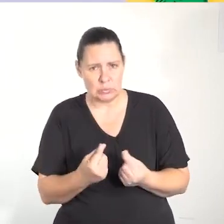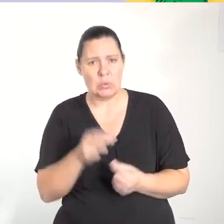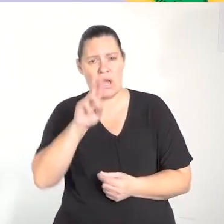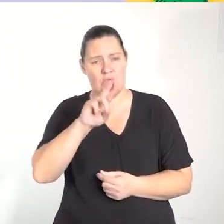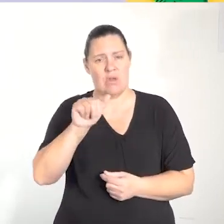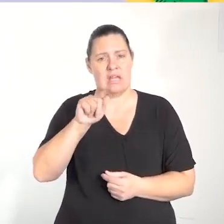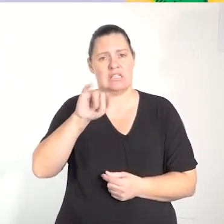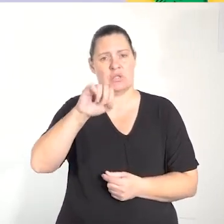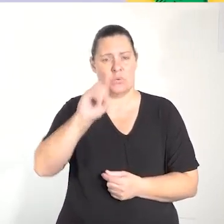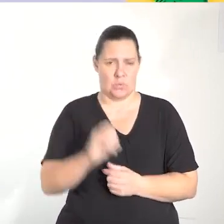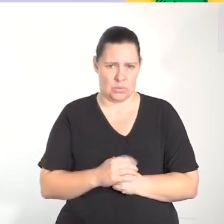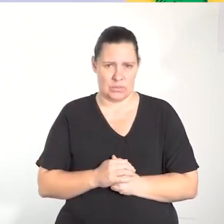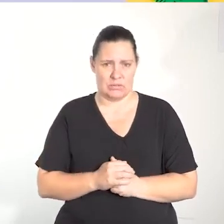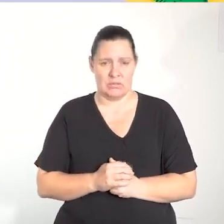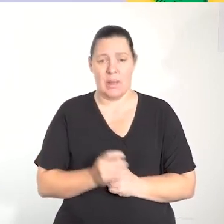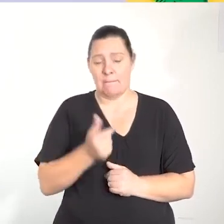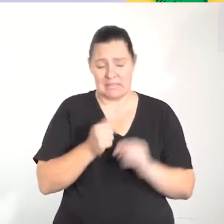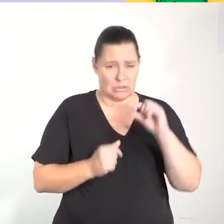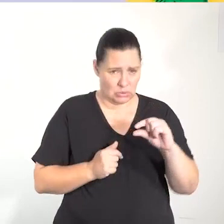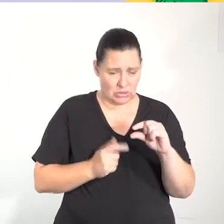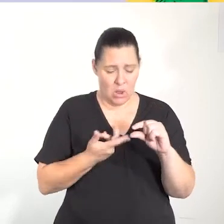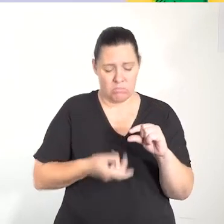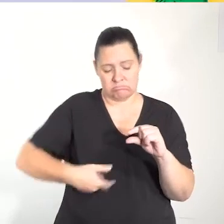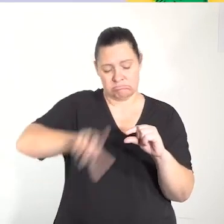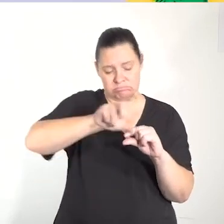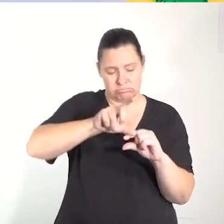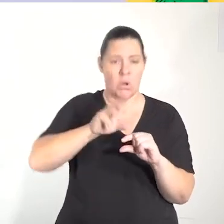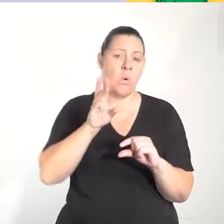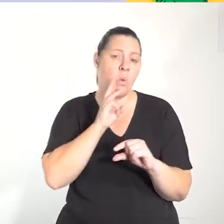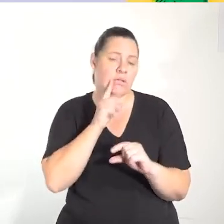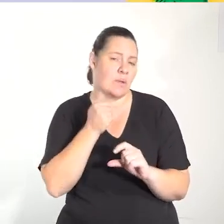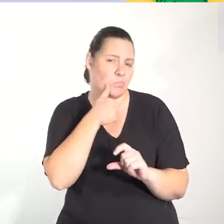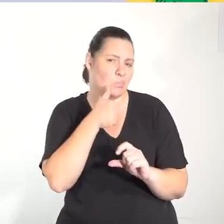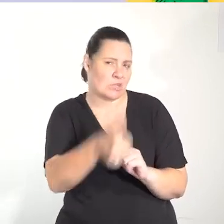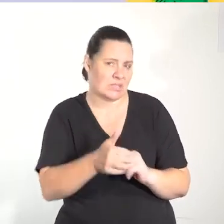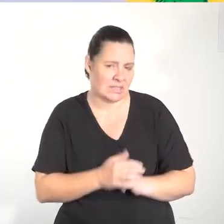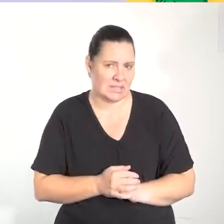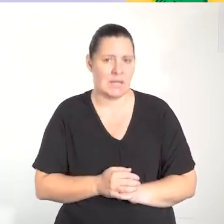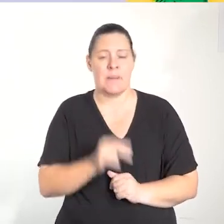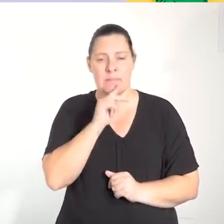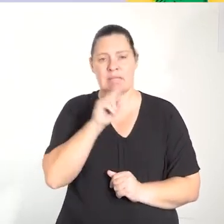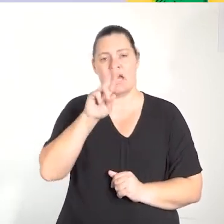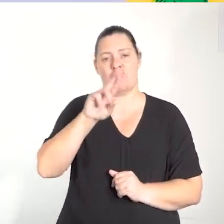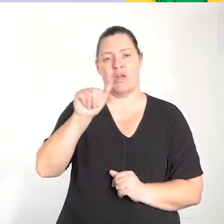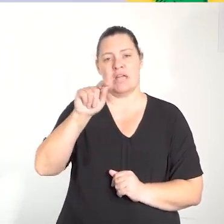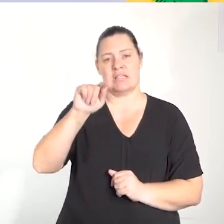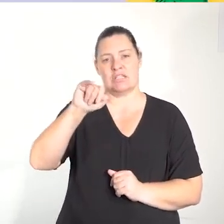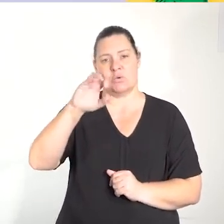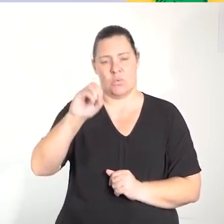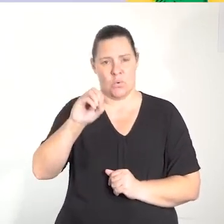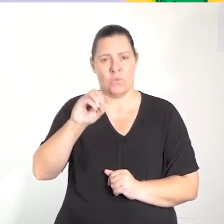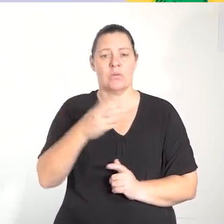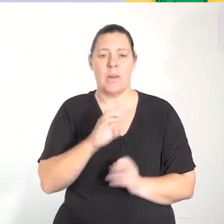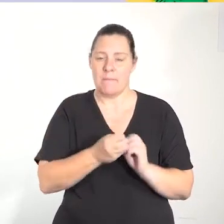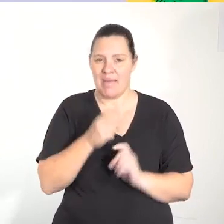actually using ratio. A little bit of juice with some water to make it taste nice is ratio that you